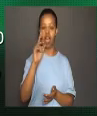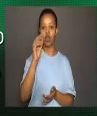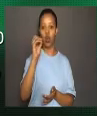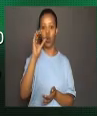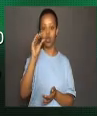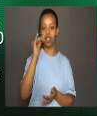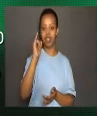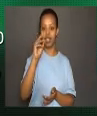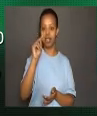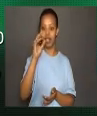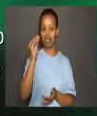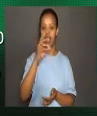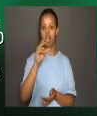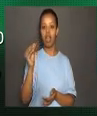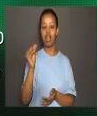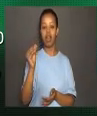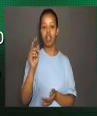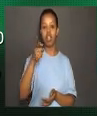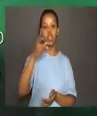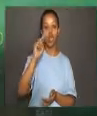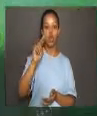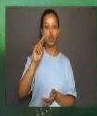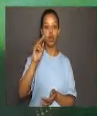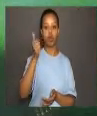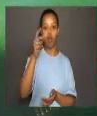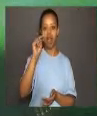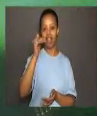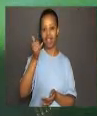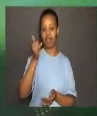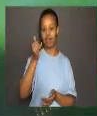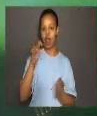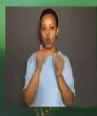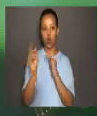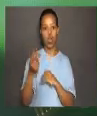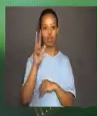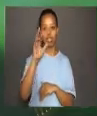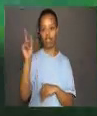of guanine in the DNA molecule. Good work.